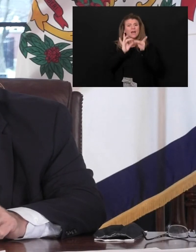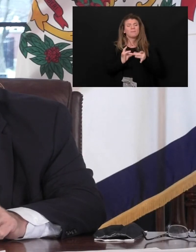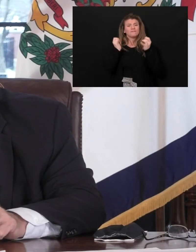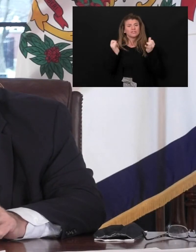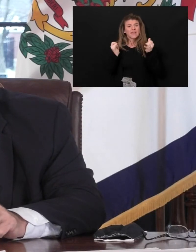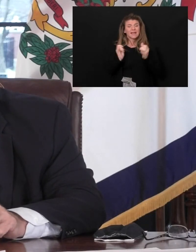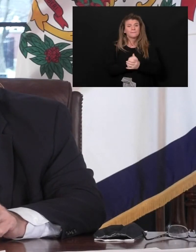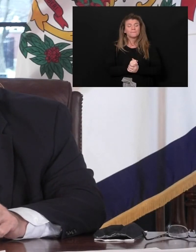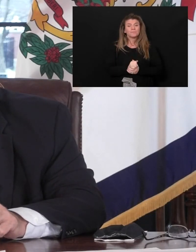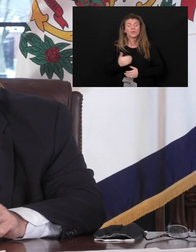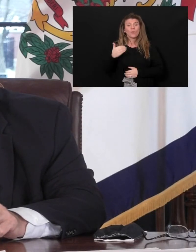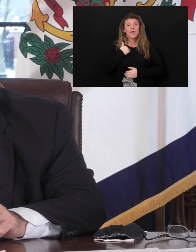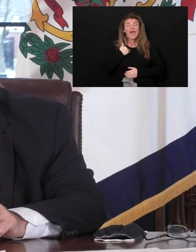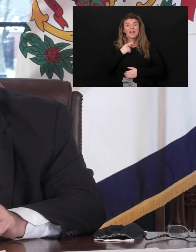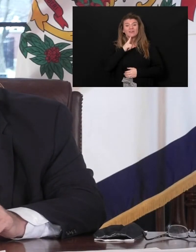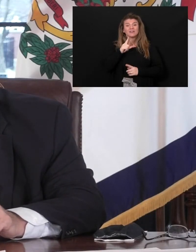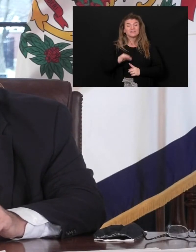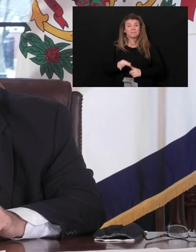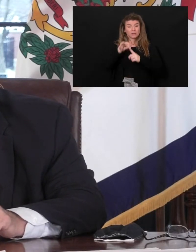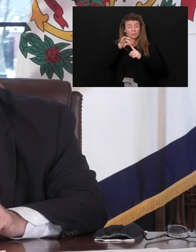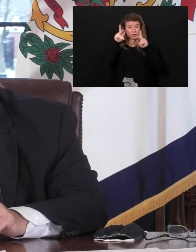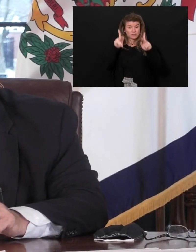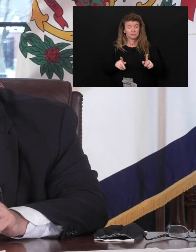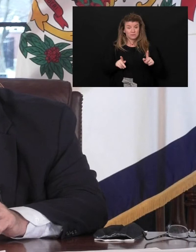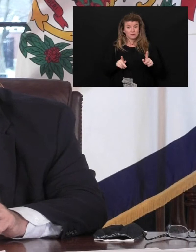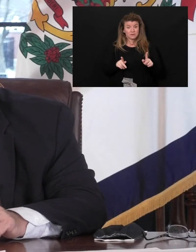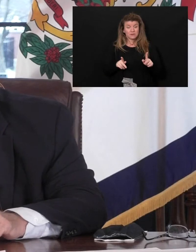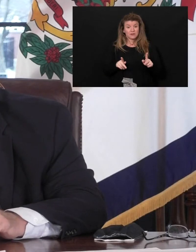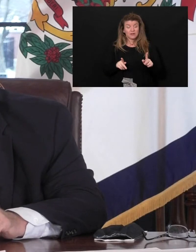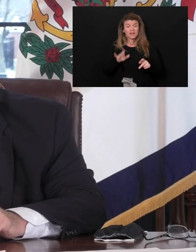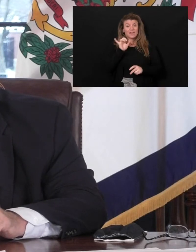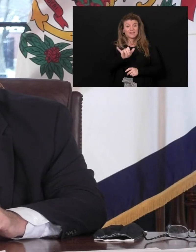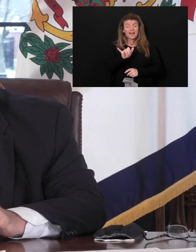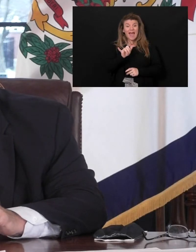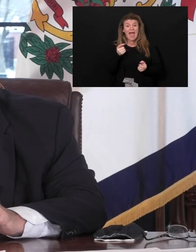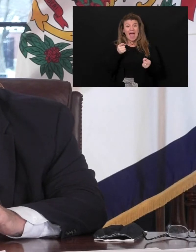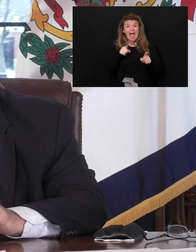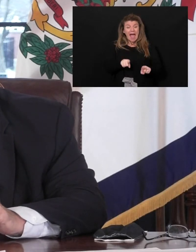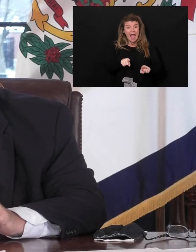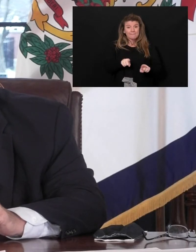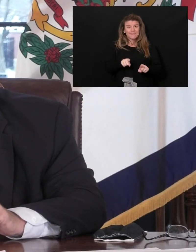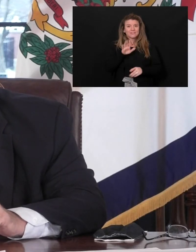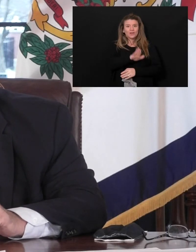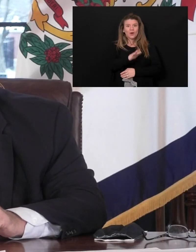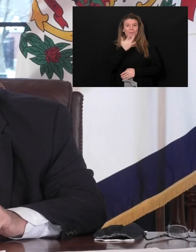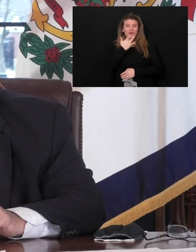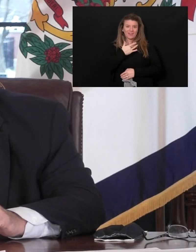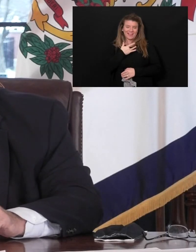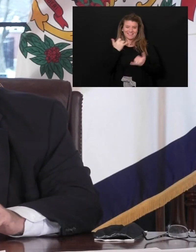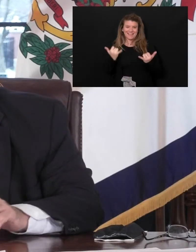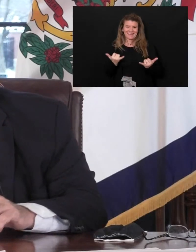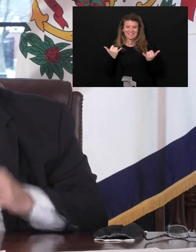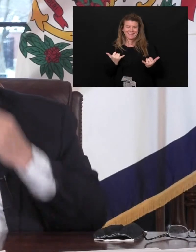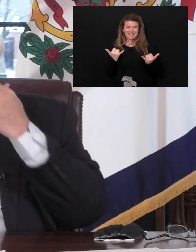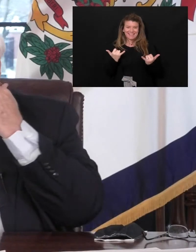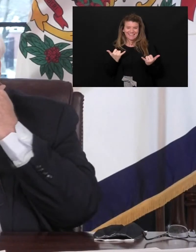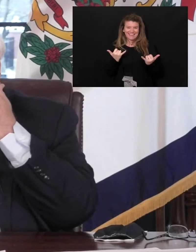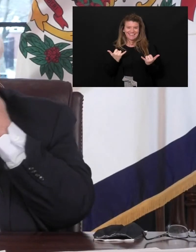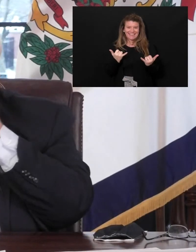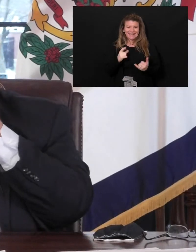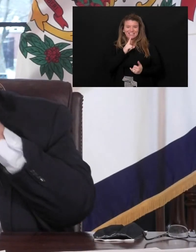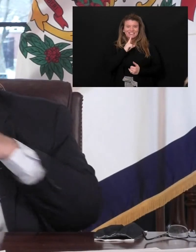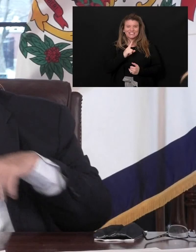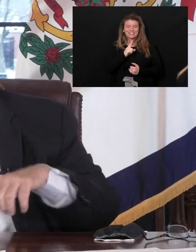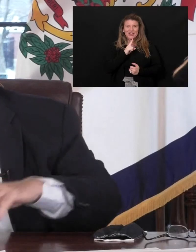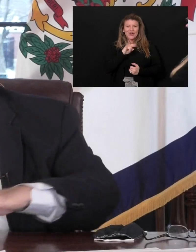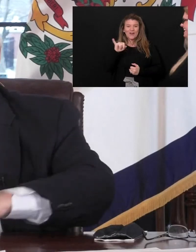is we have a very special person that just happens that it's her birthday today. And so for